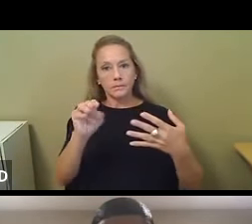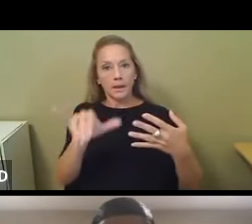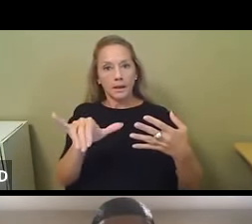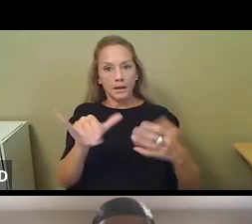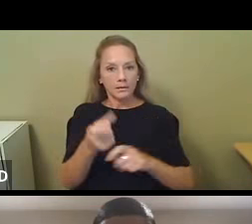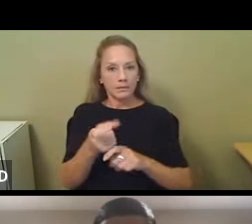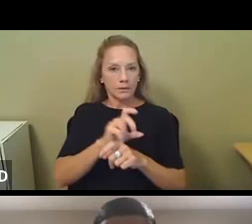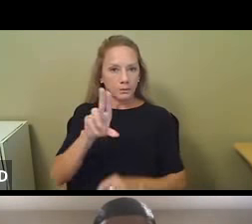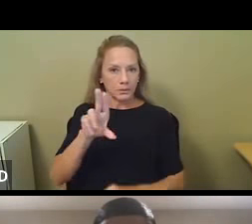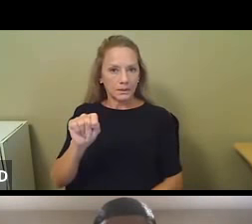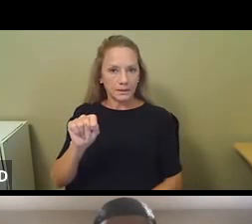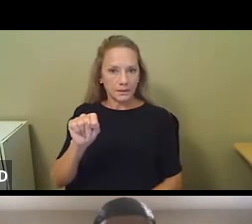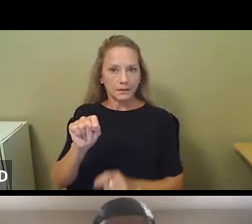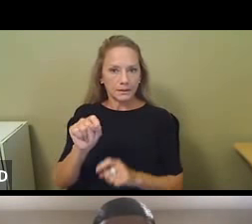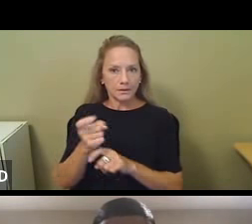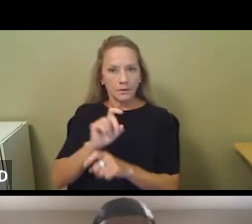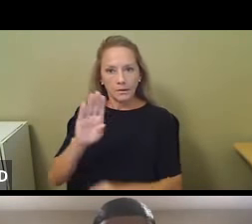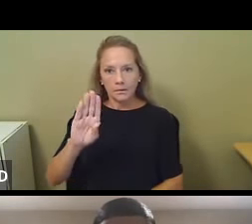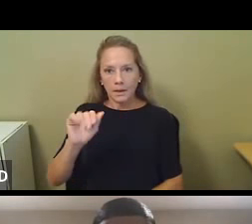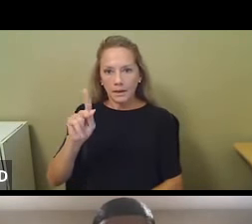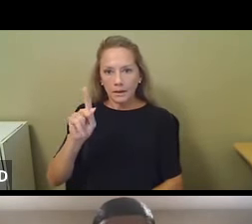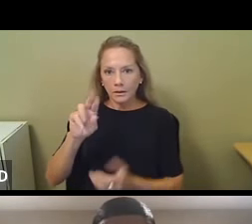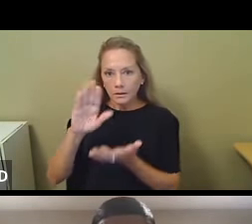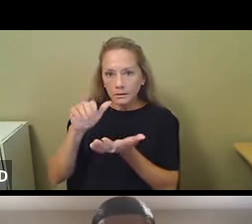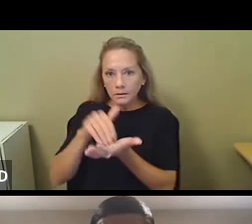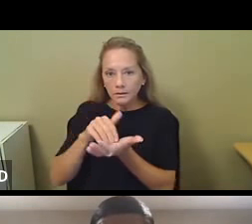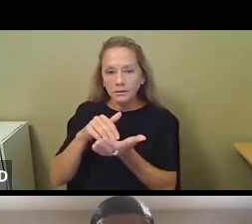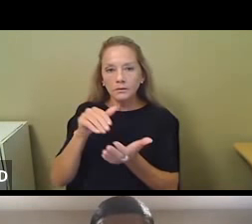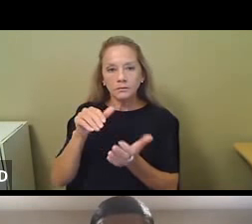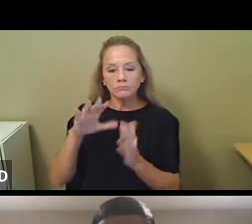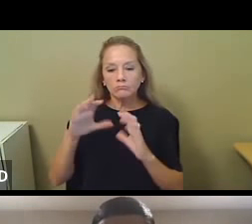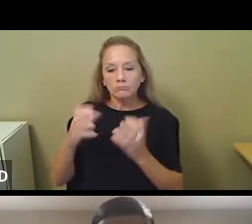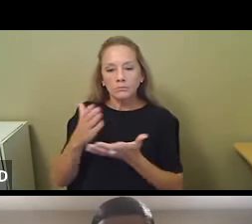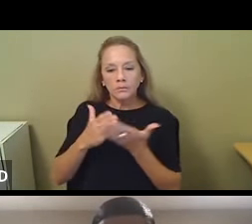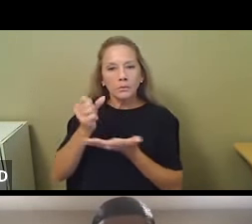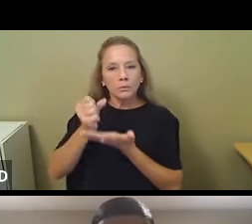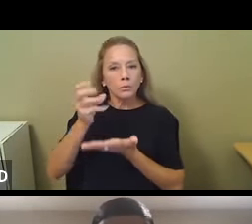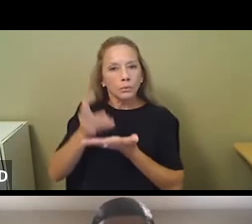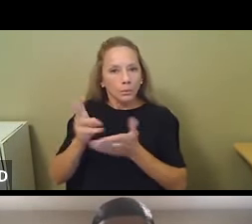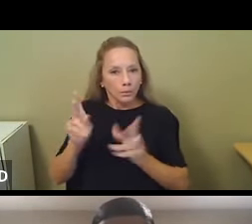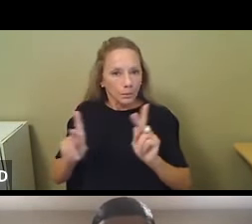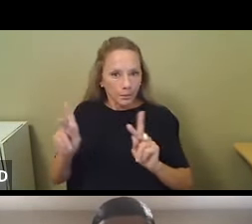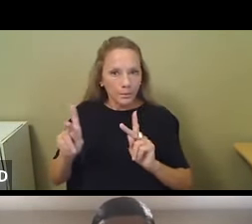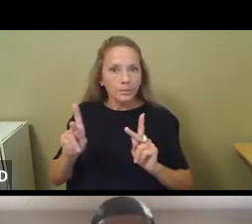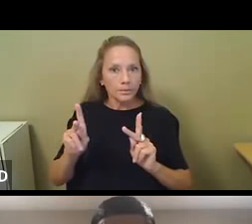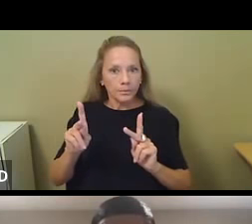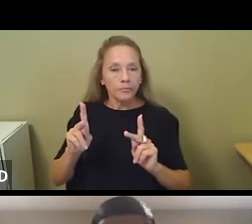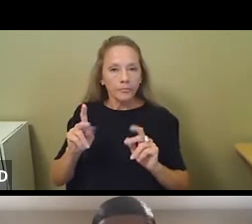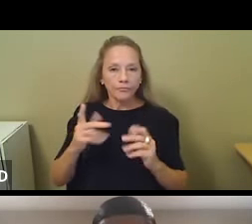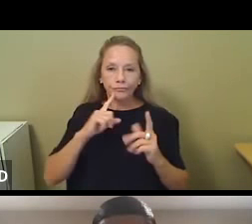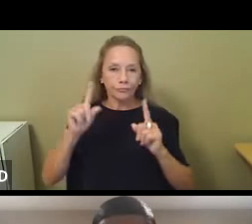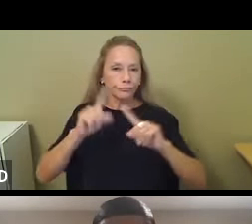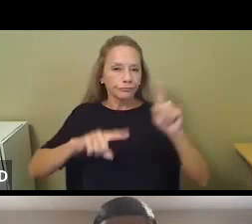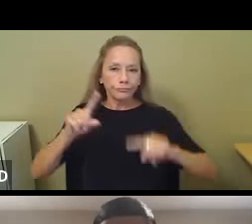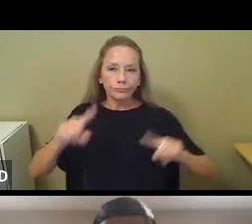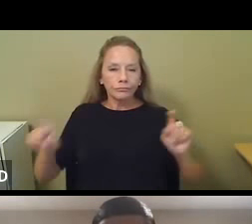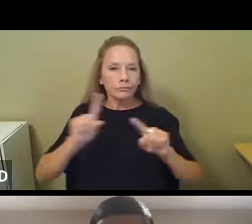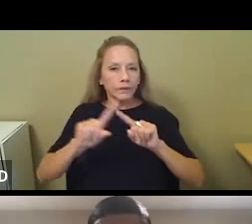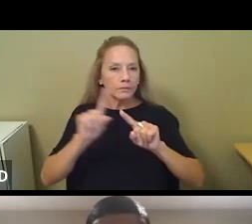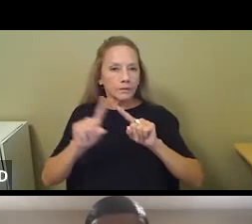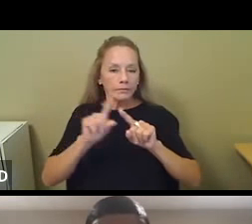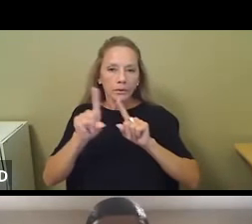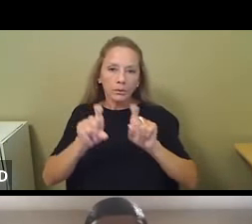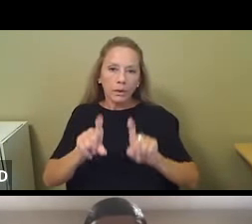Tennessee through the Baker Center, as well as some of our social work folks. And basically what it is, it's a variety of questions related